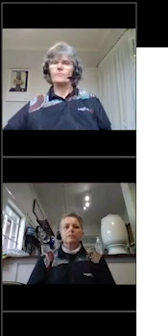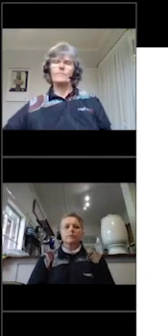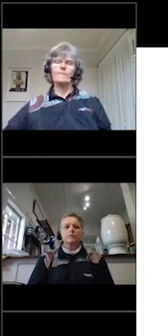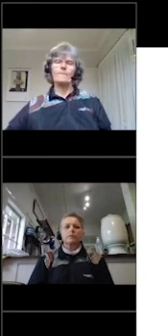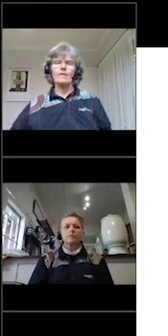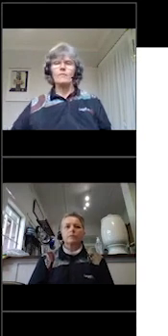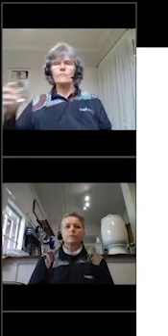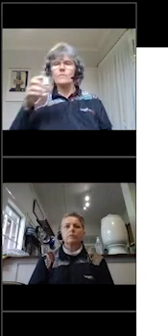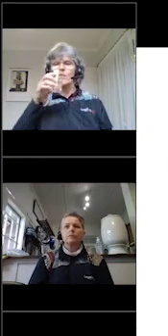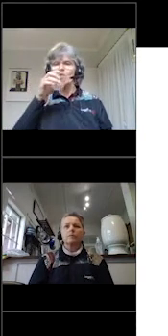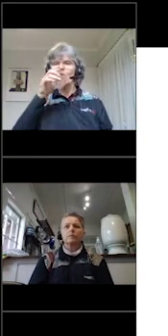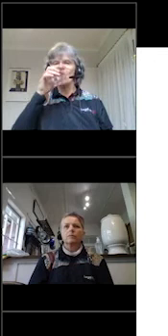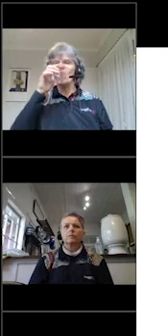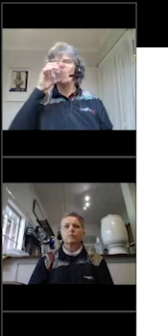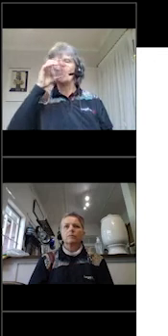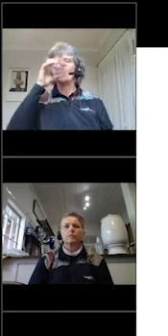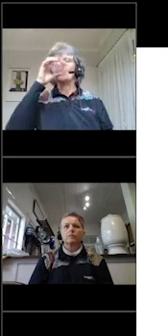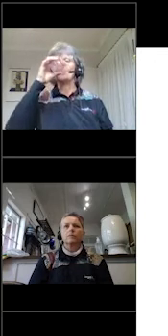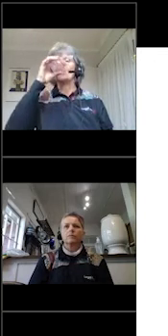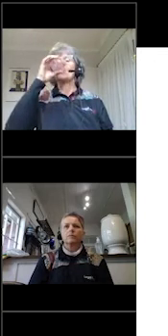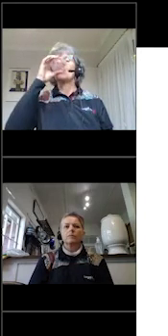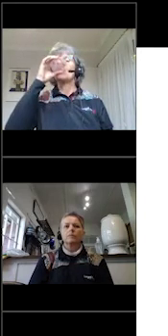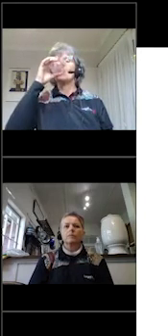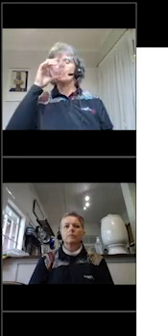visa is granted. So that's why that also becomes important.